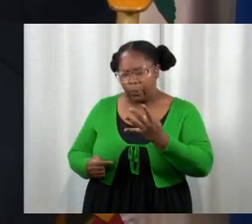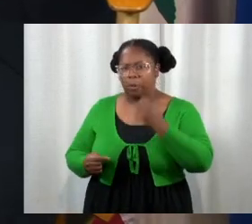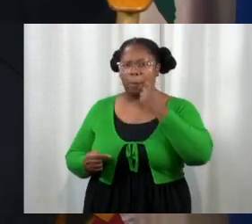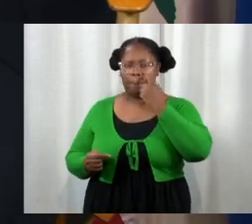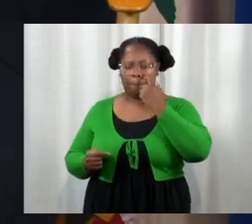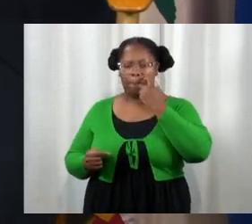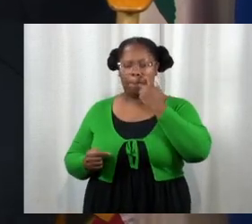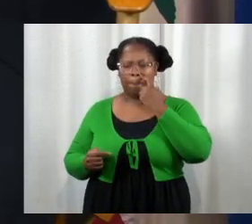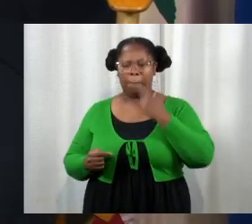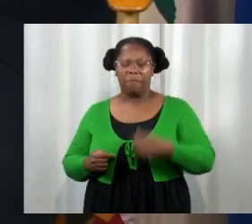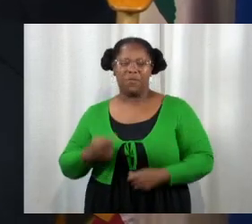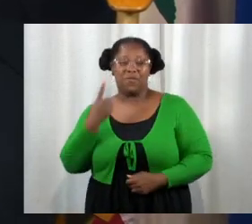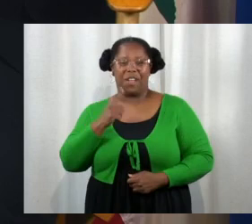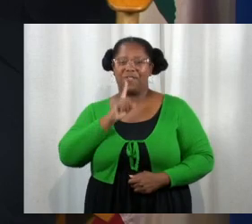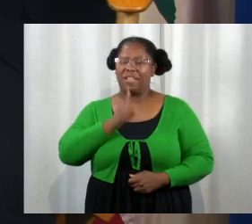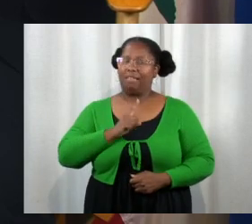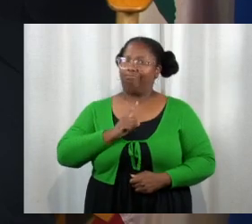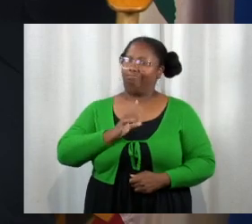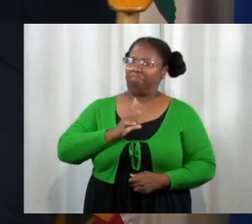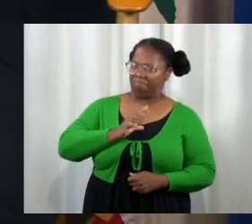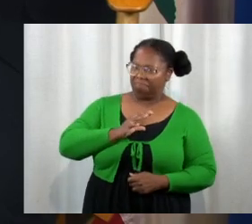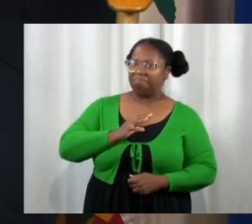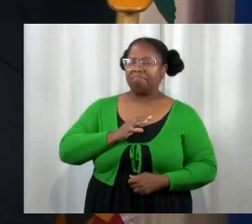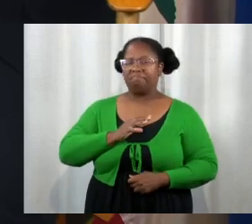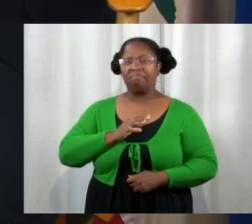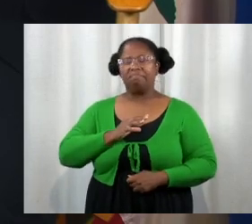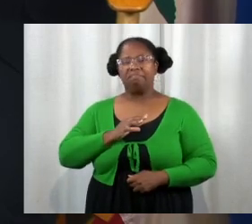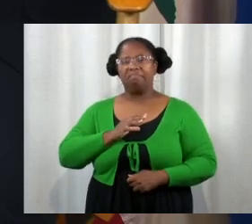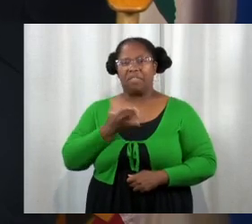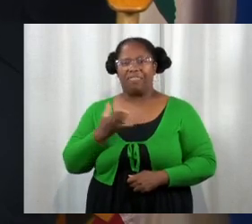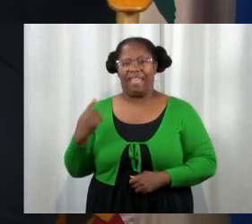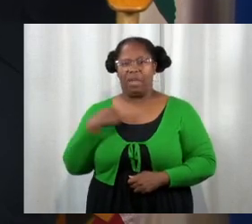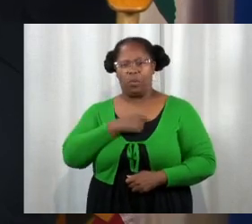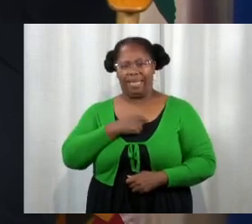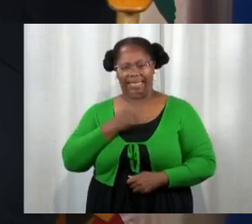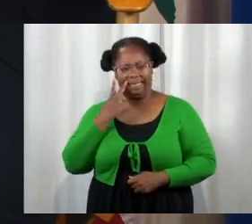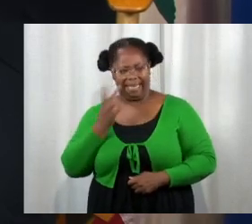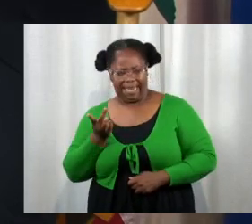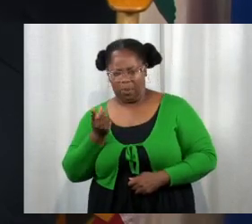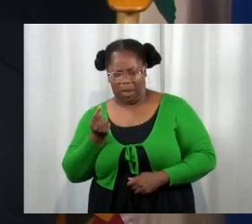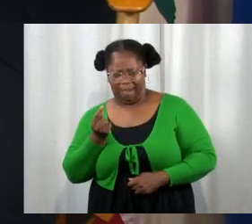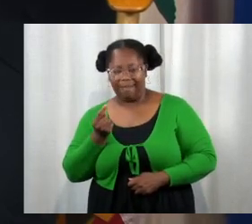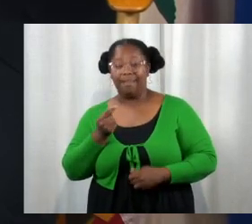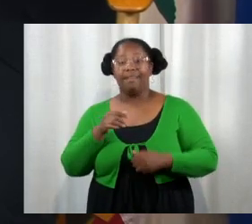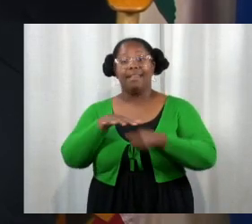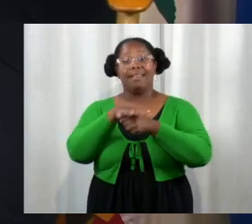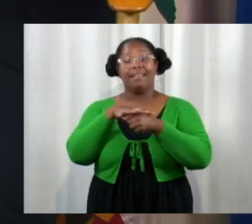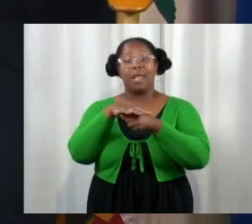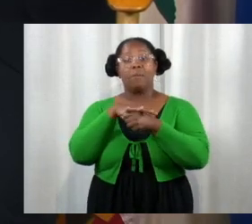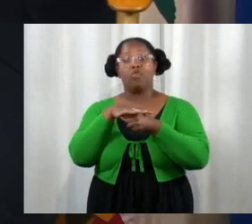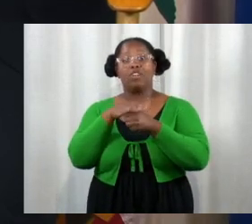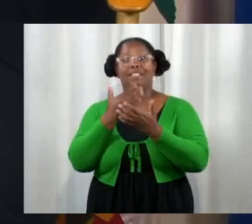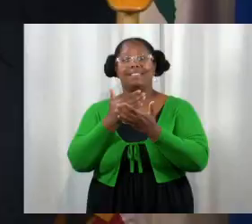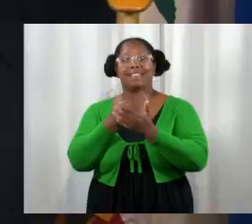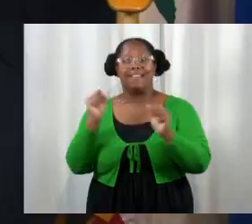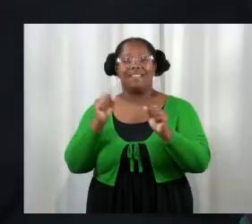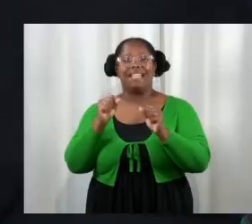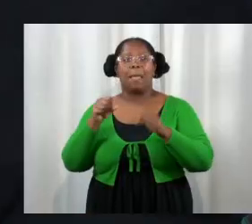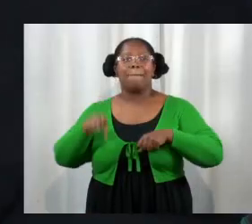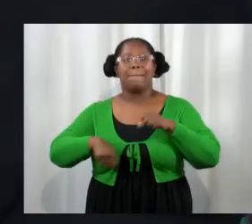one of the coolest details that we see is the neighborhood safety bike teams. You know, I was